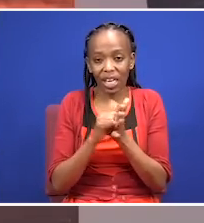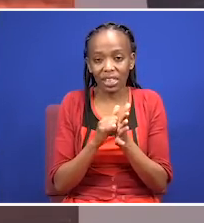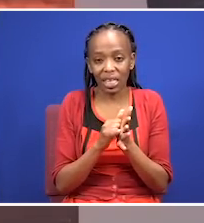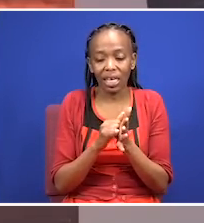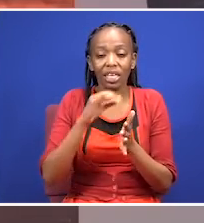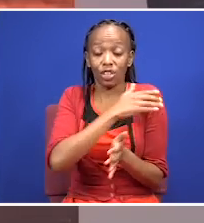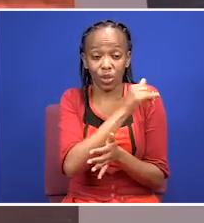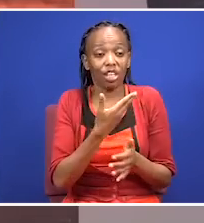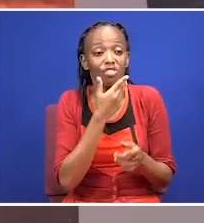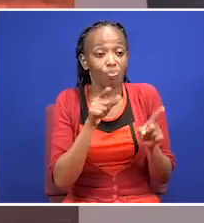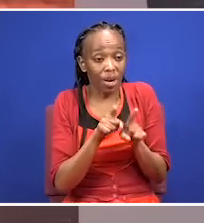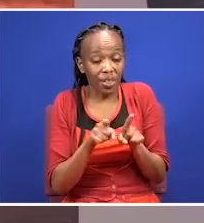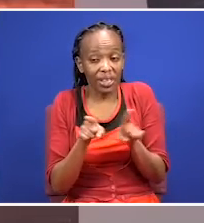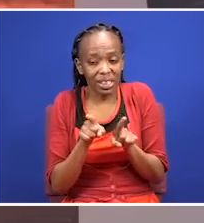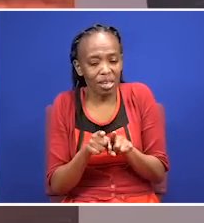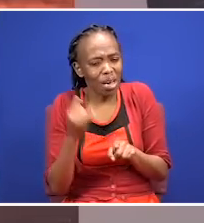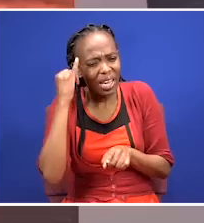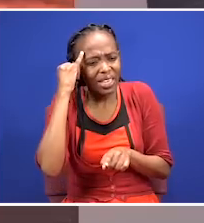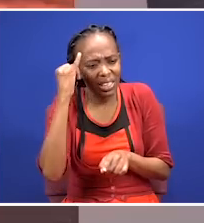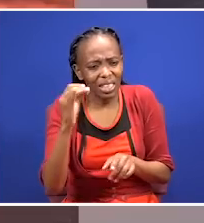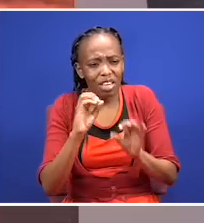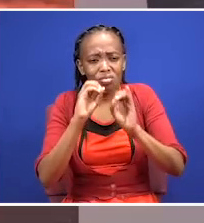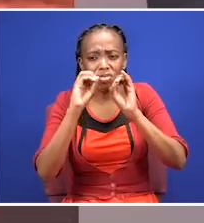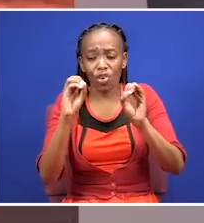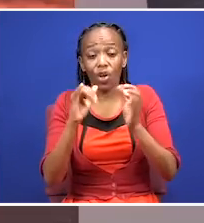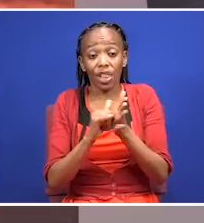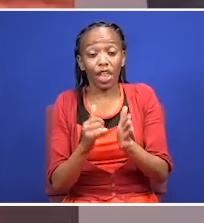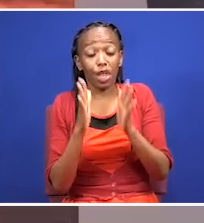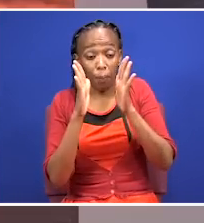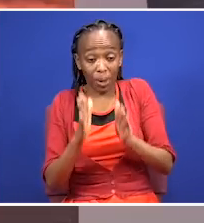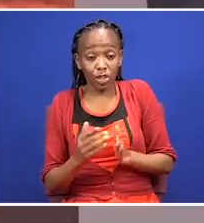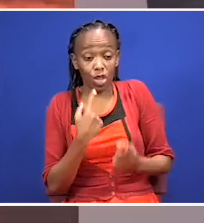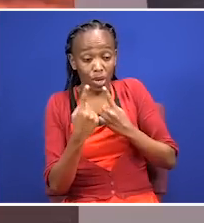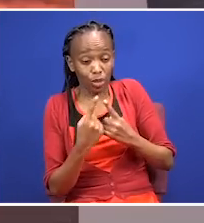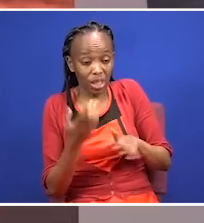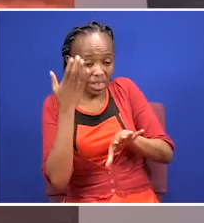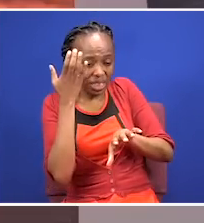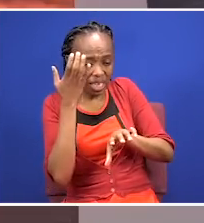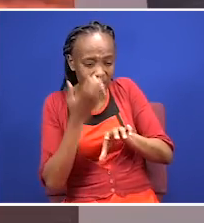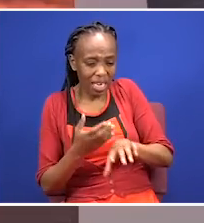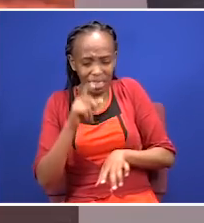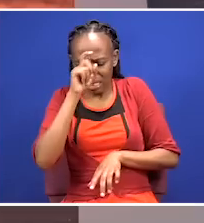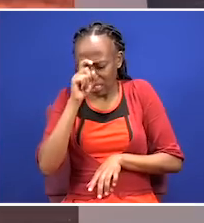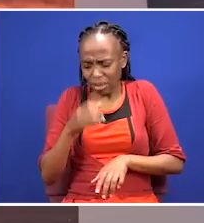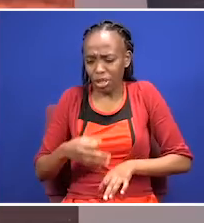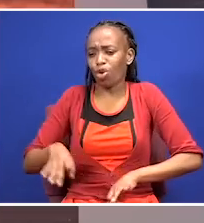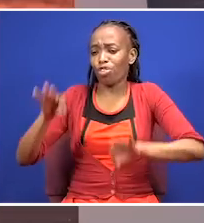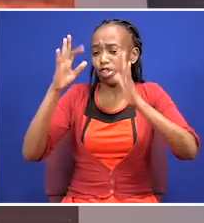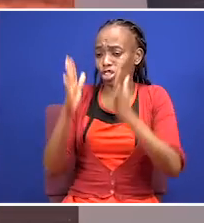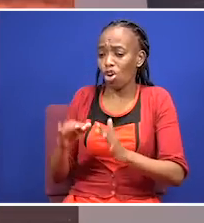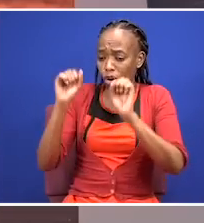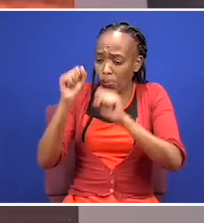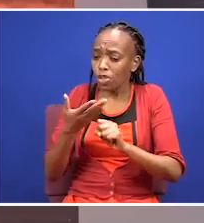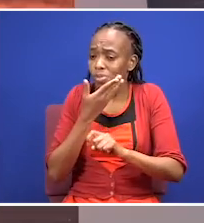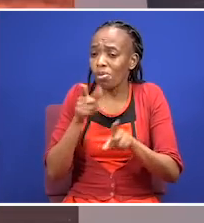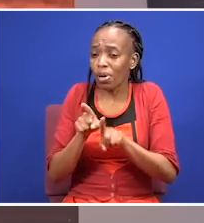brothers had even a hint that the one they saw as a tough egyptian official could be